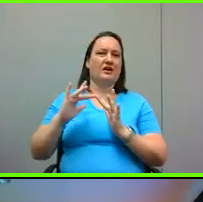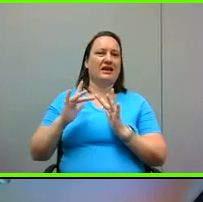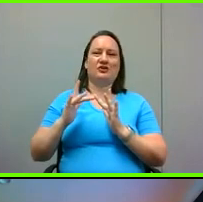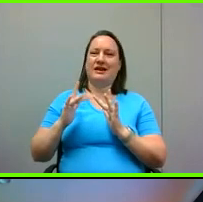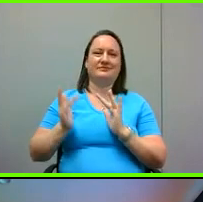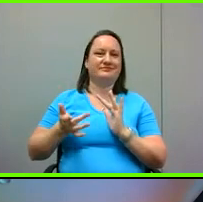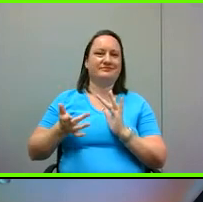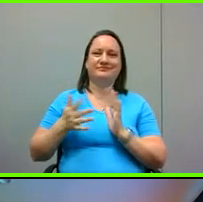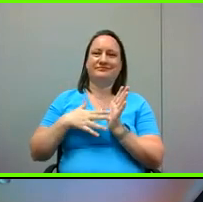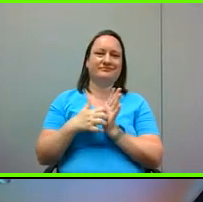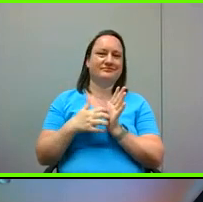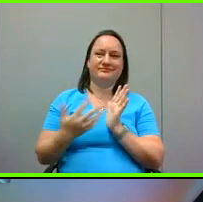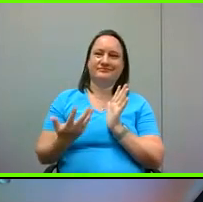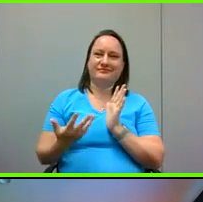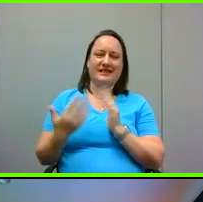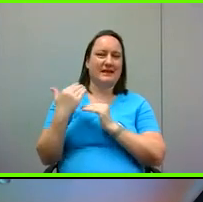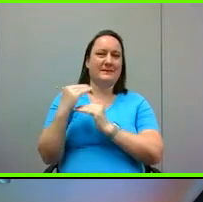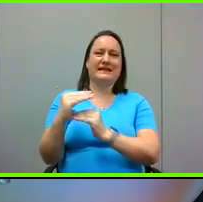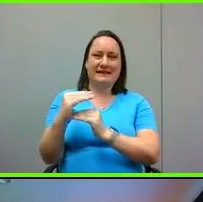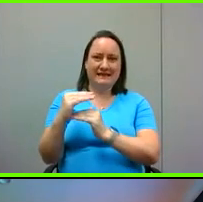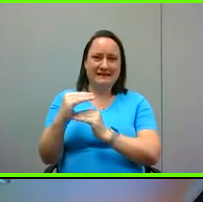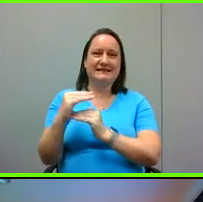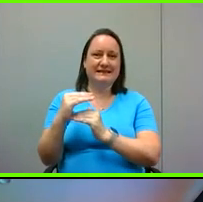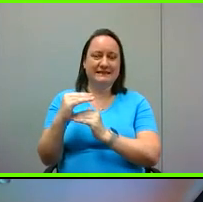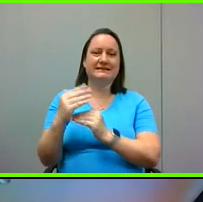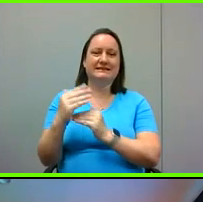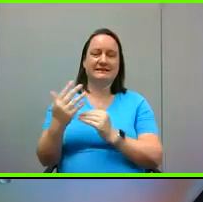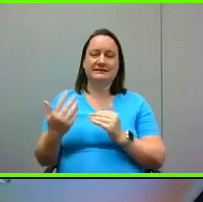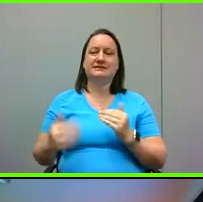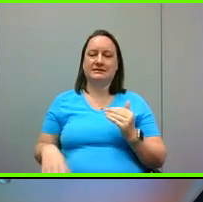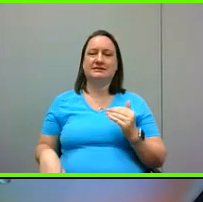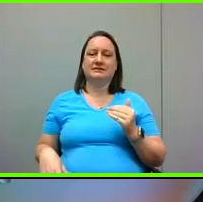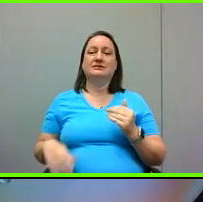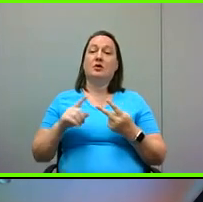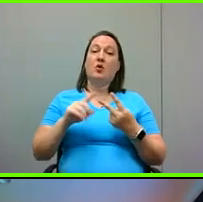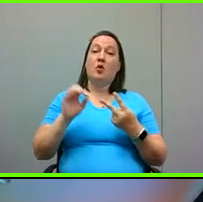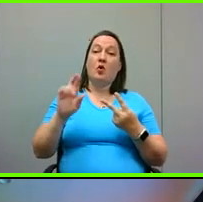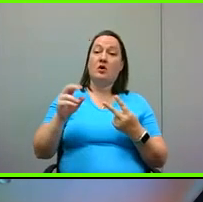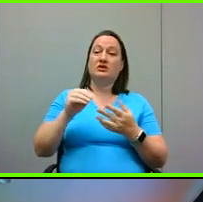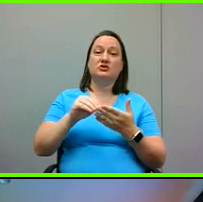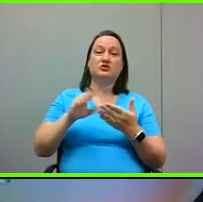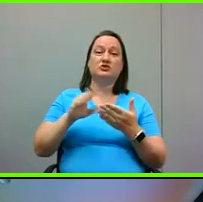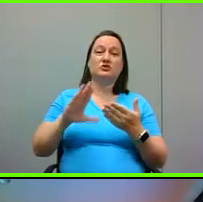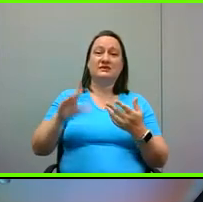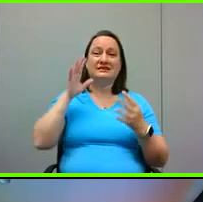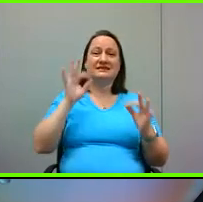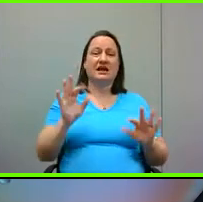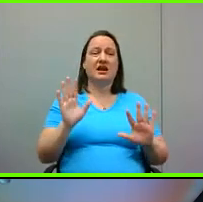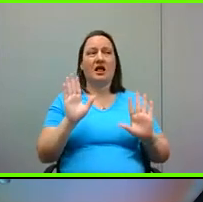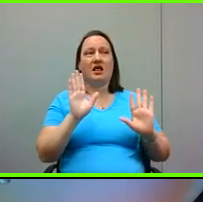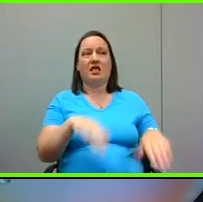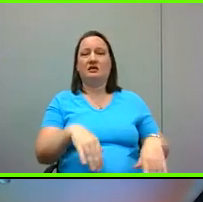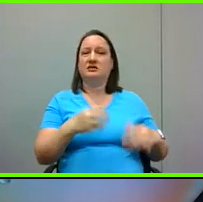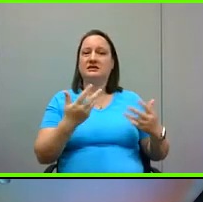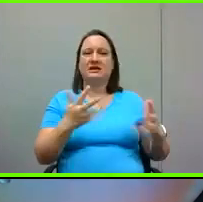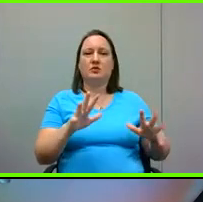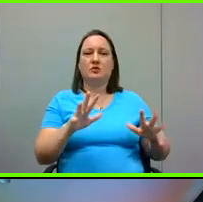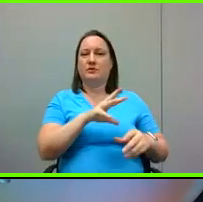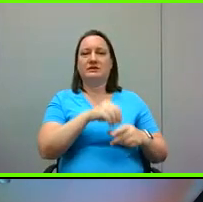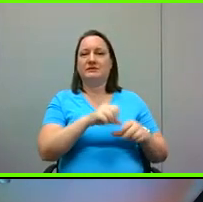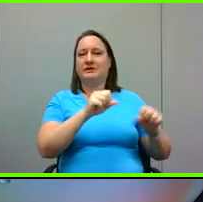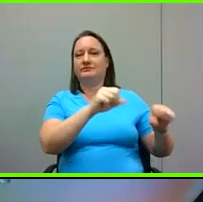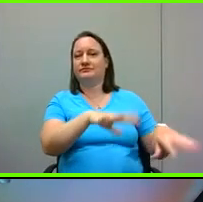were very limited, or students just decided they didn't want to participate for whatever reason. Some of the great